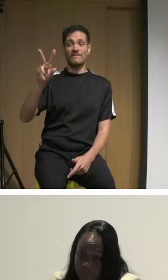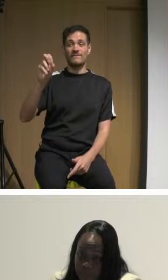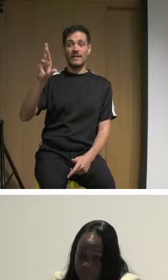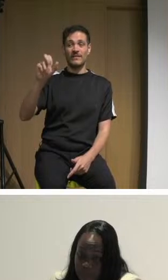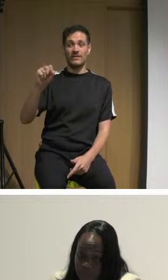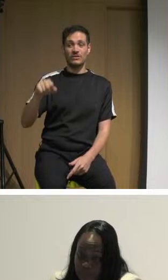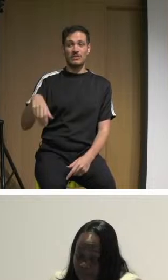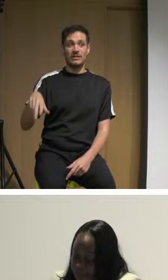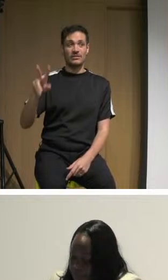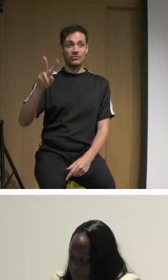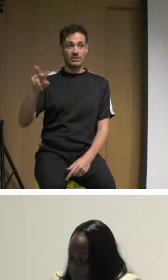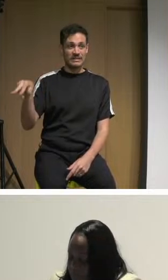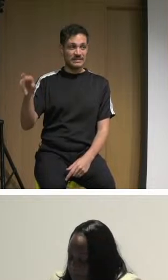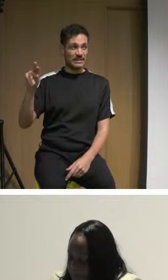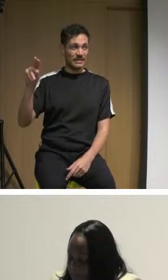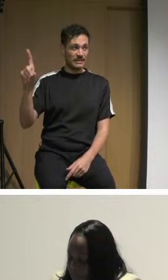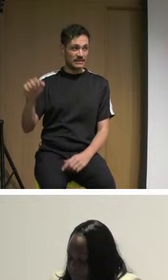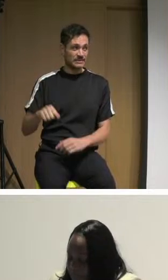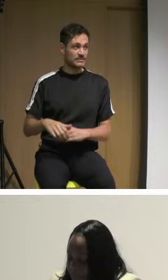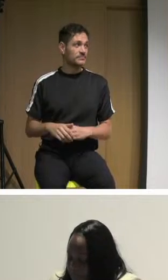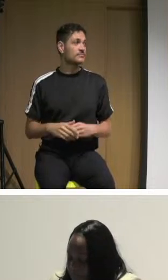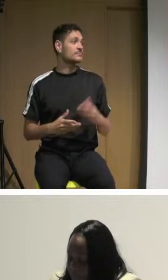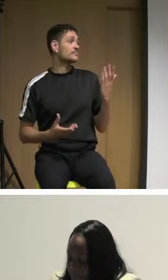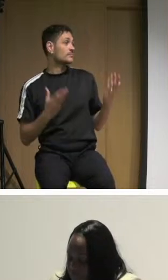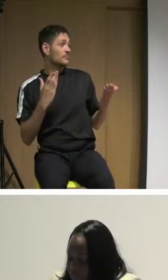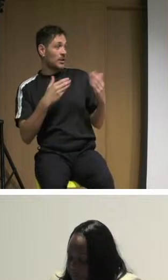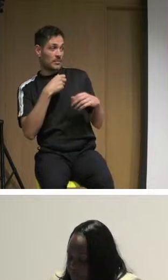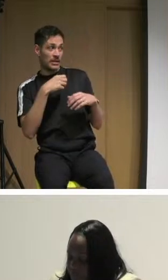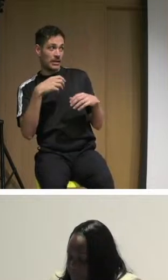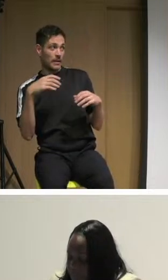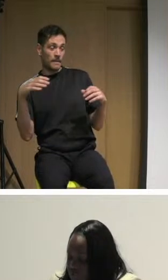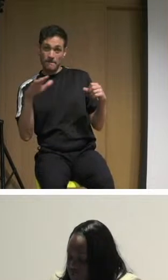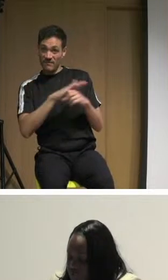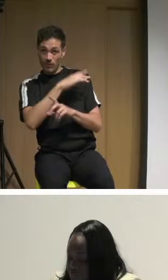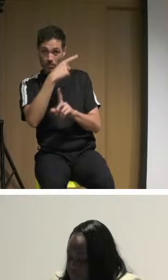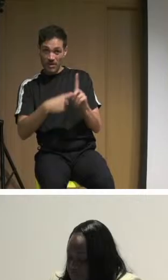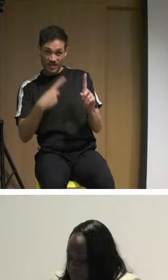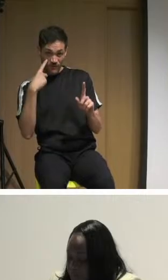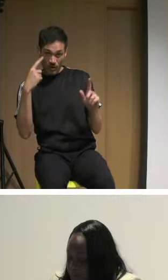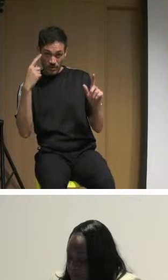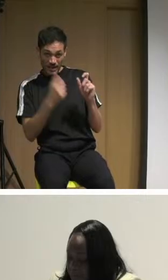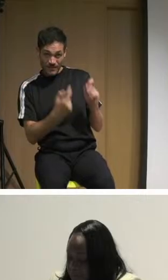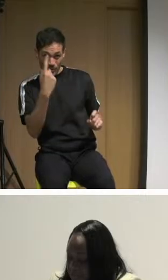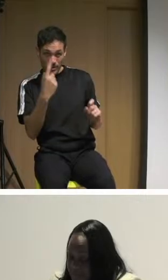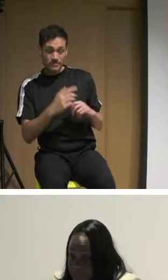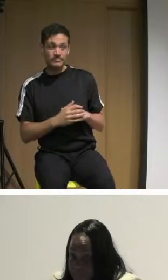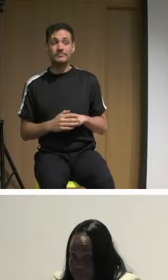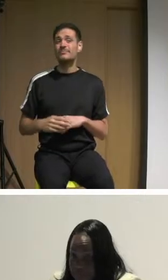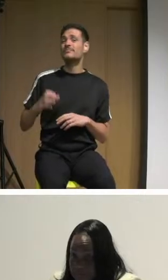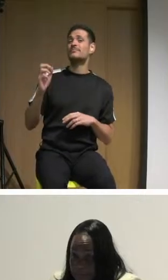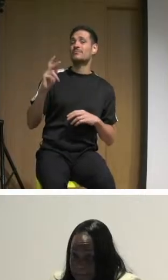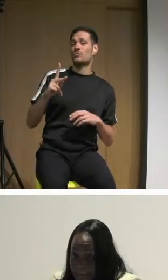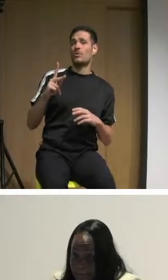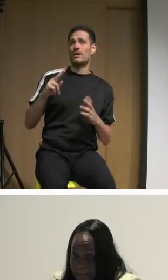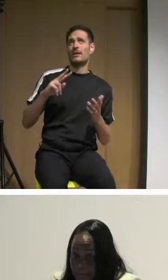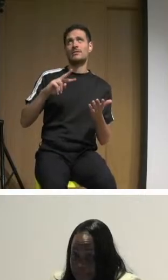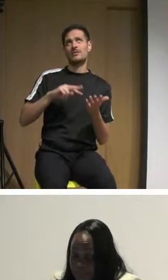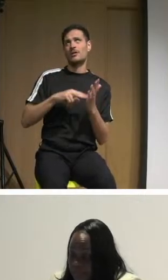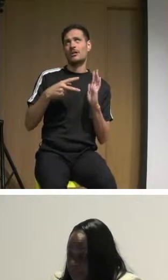make it a month for everybody, unless Okay. we're, yep, okay. So that will come back to September 1st?